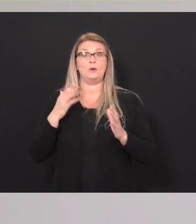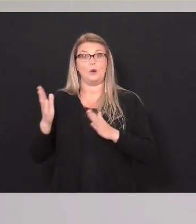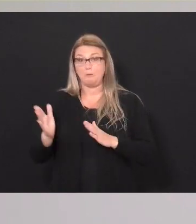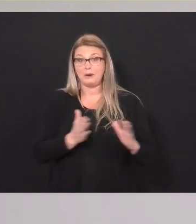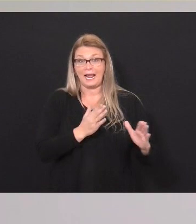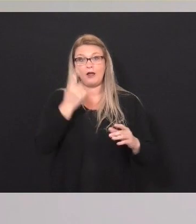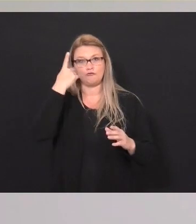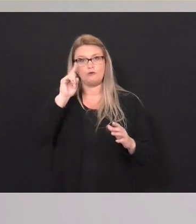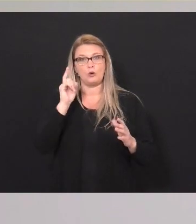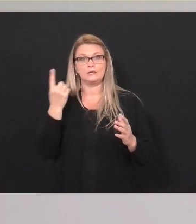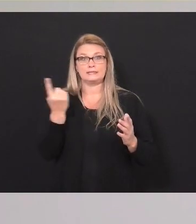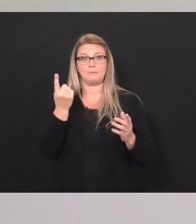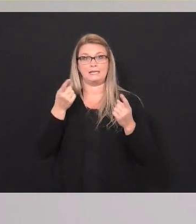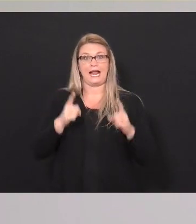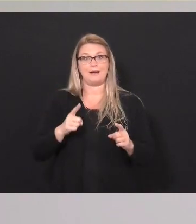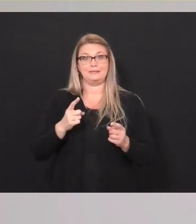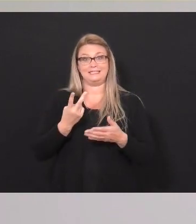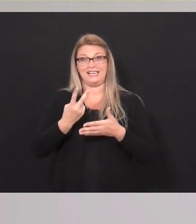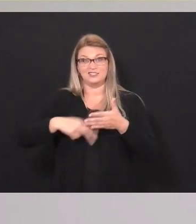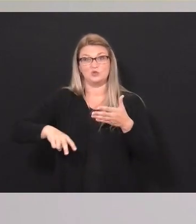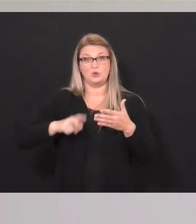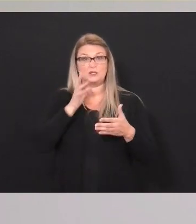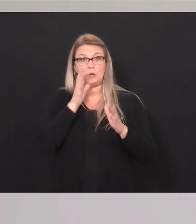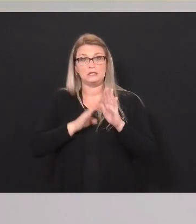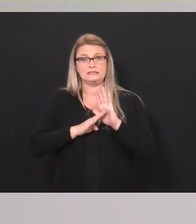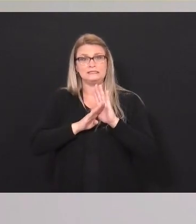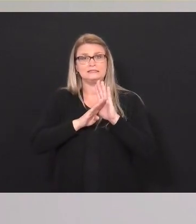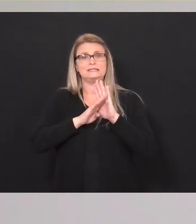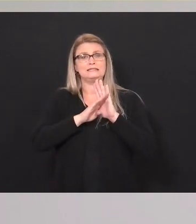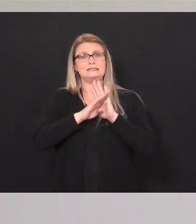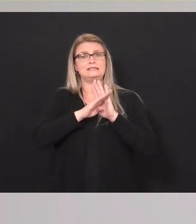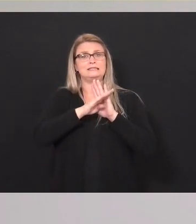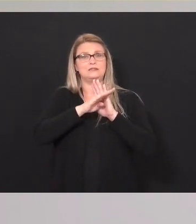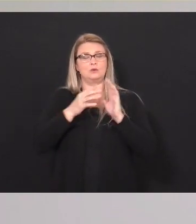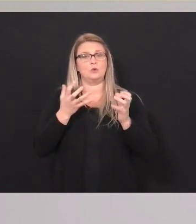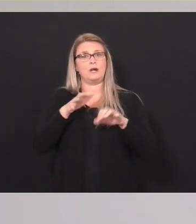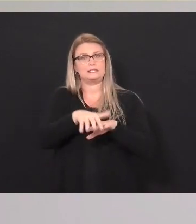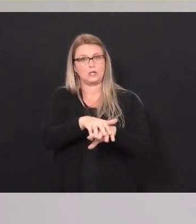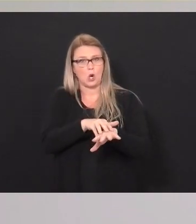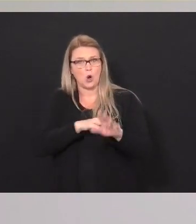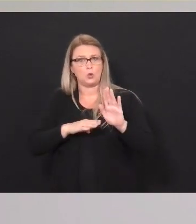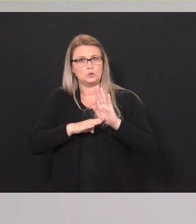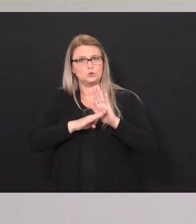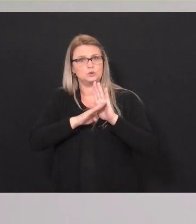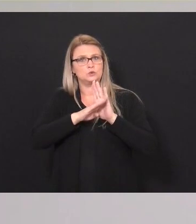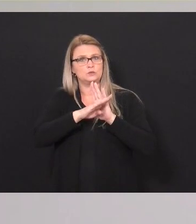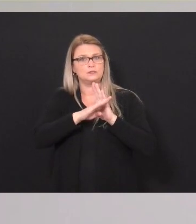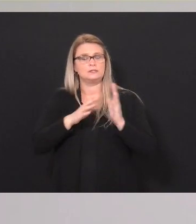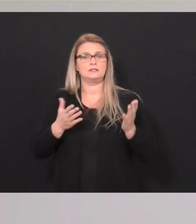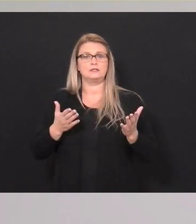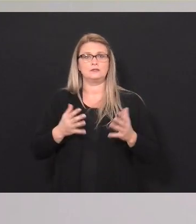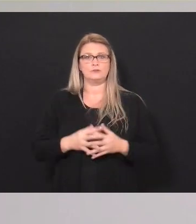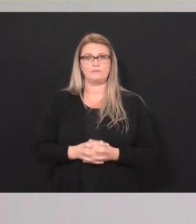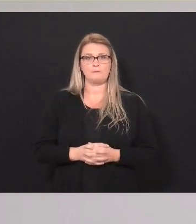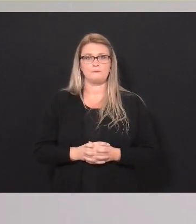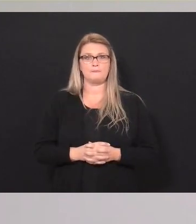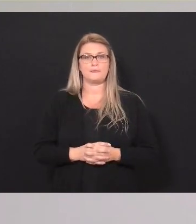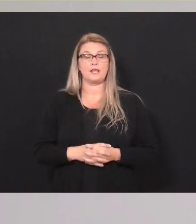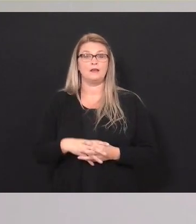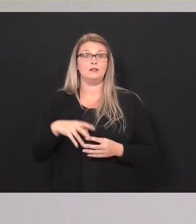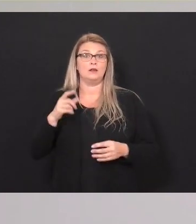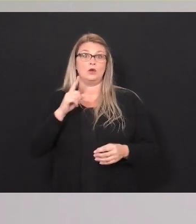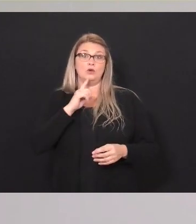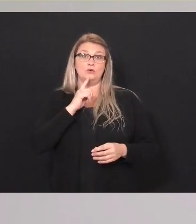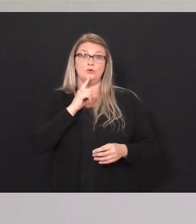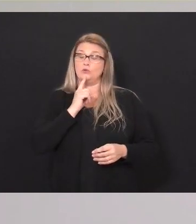sort in the coming weeks. The regulatory relaxation by the federal government